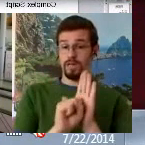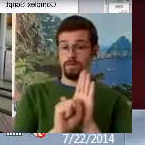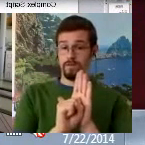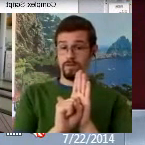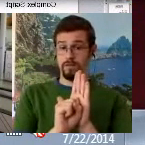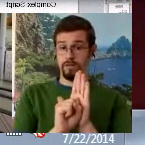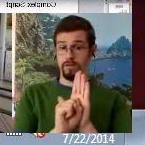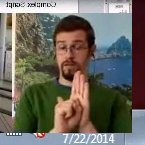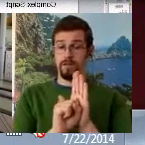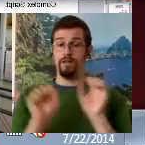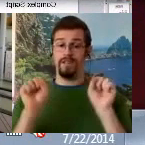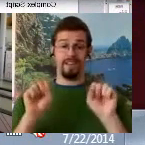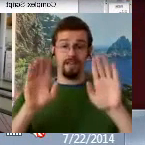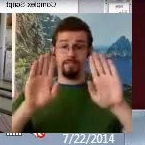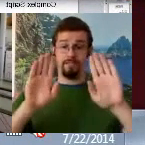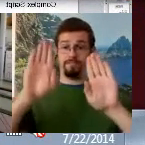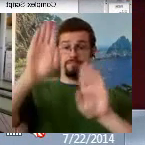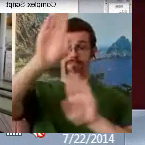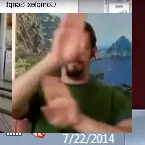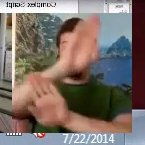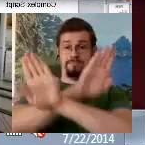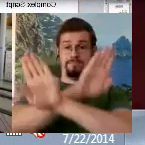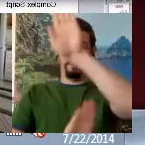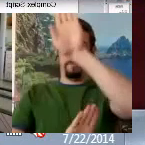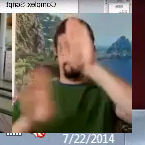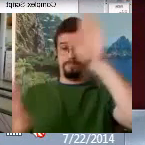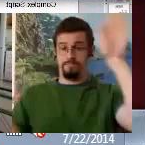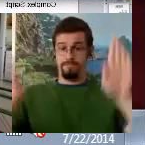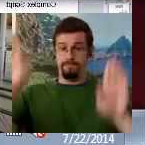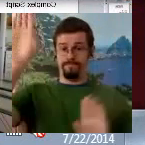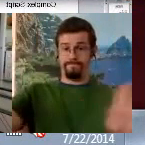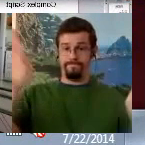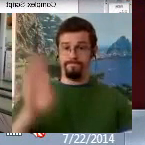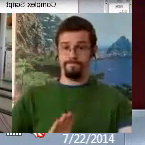make pretty much an infinite number of signs.